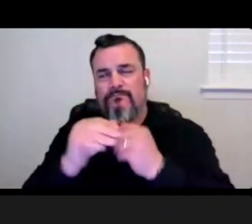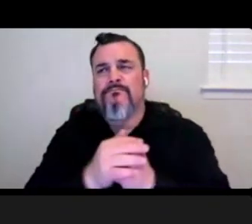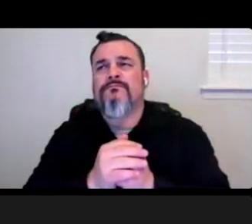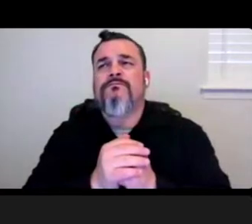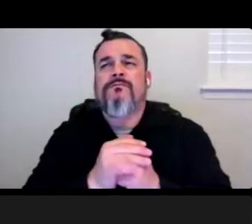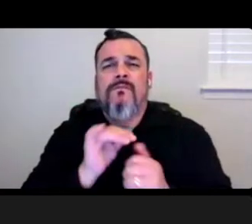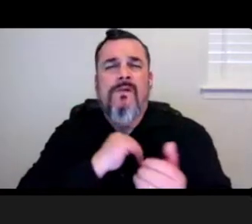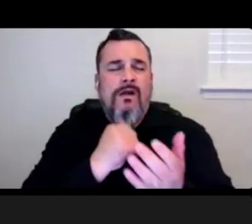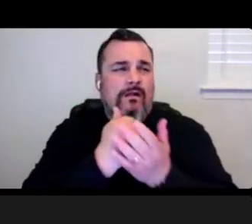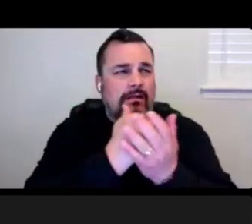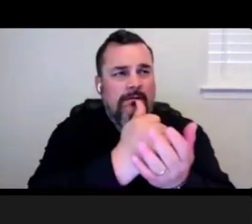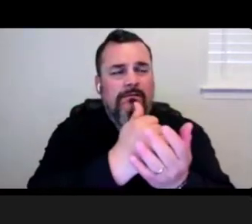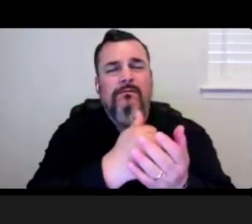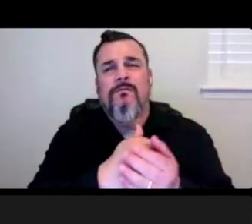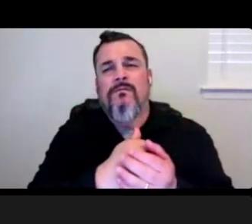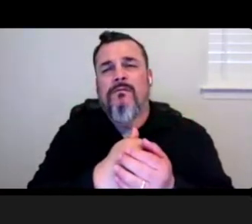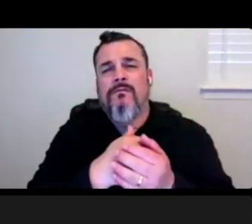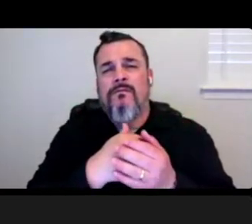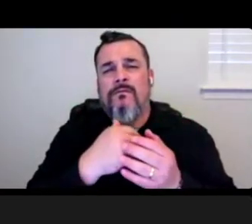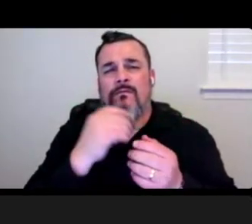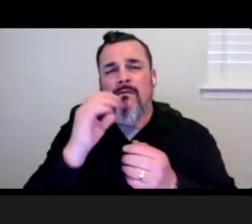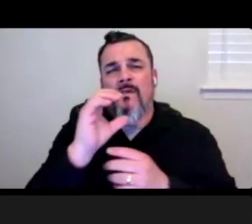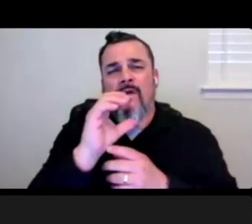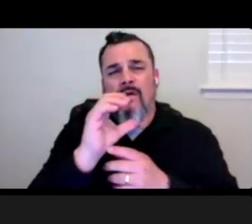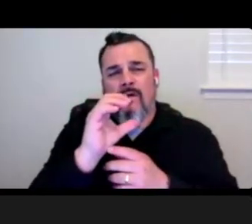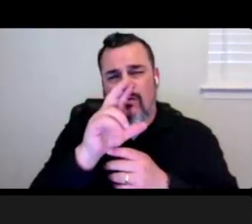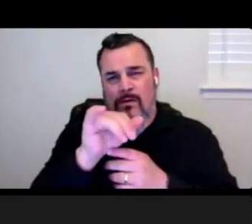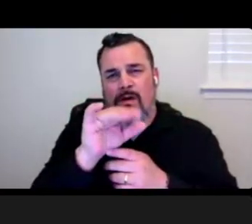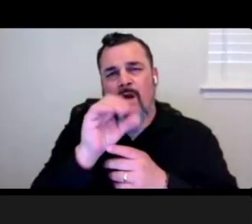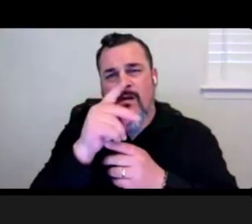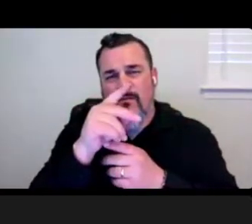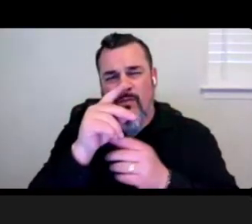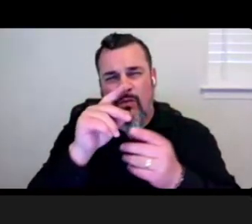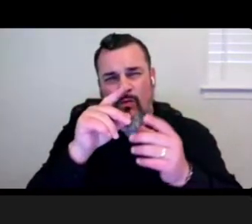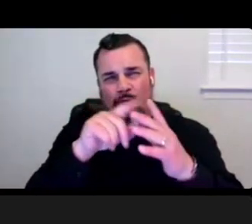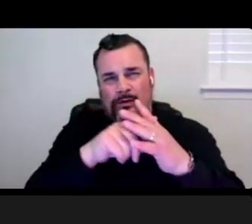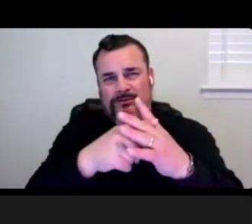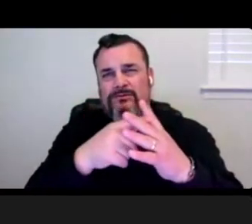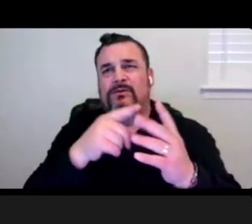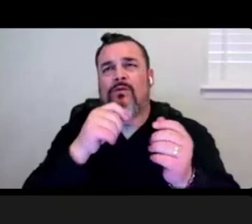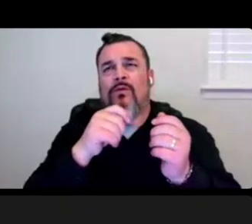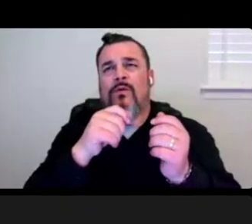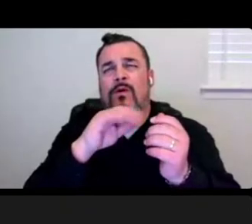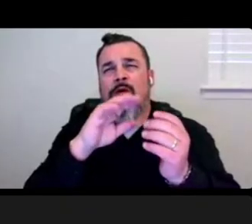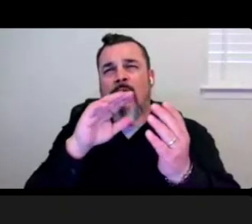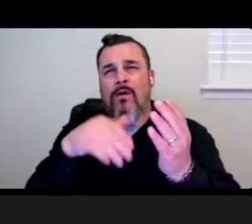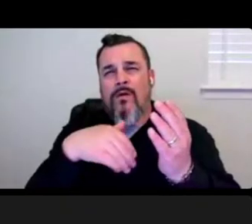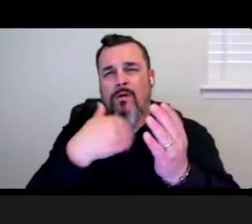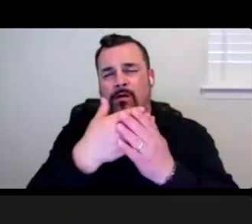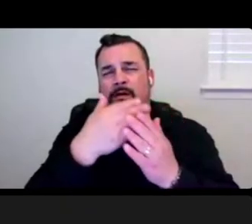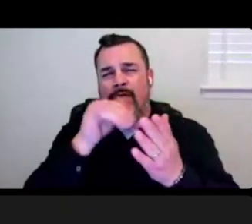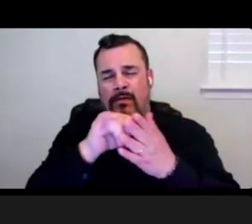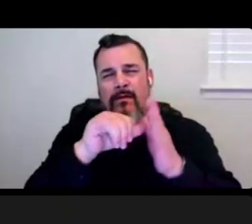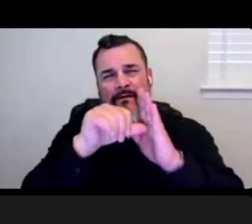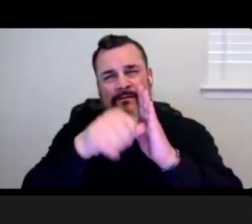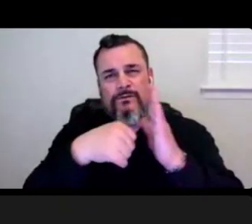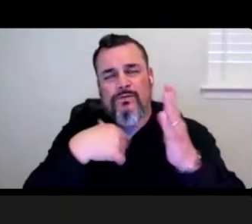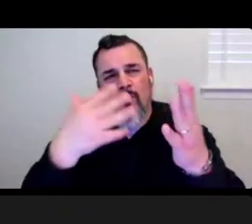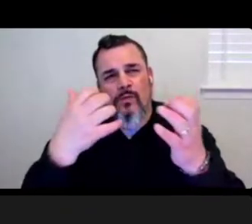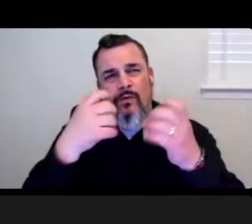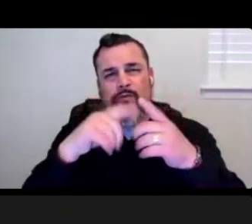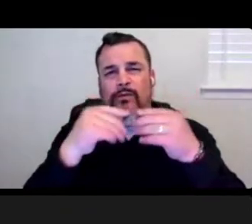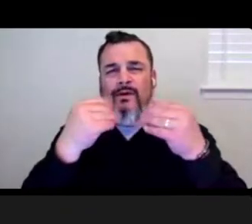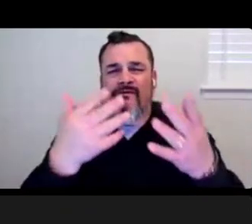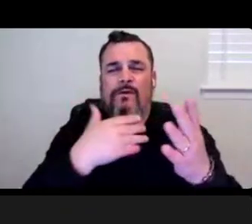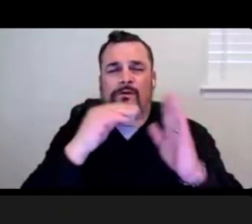I helped bring in the CryROP originally, and all that with the emphasis that we wanted to give